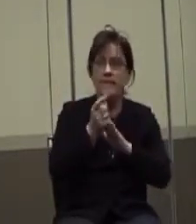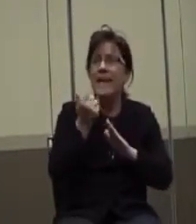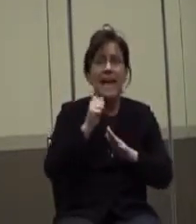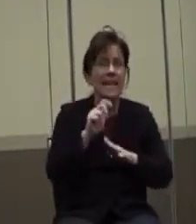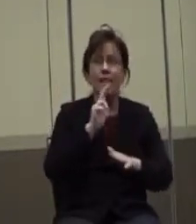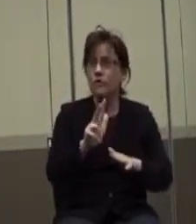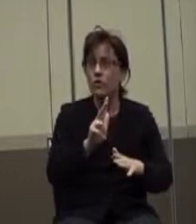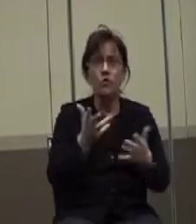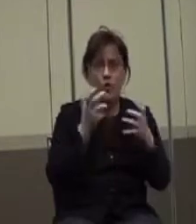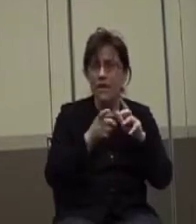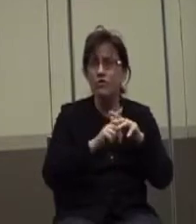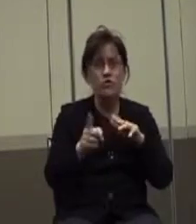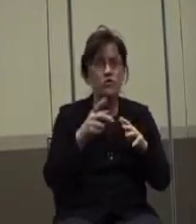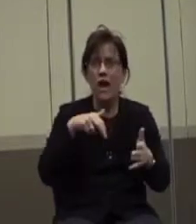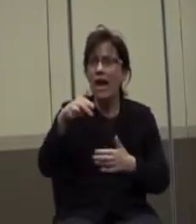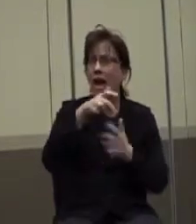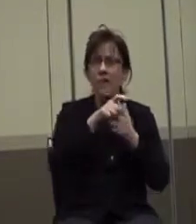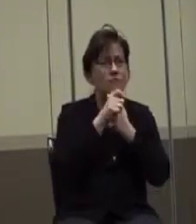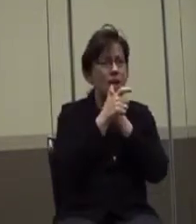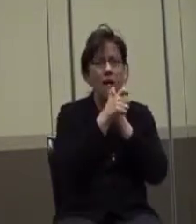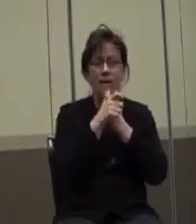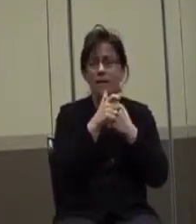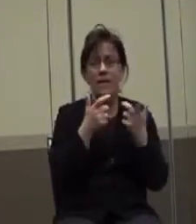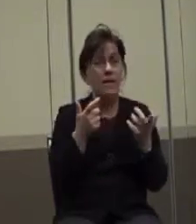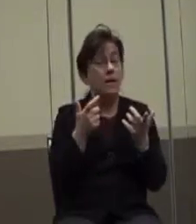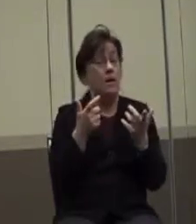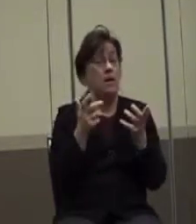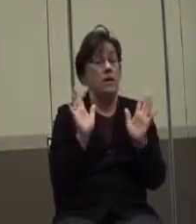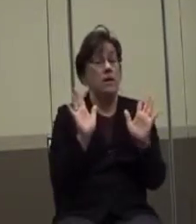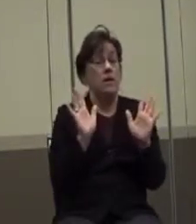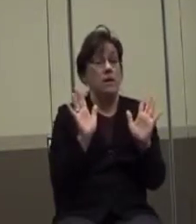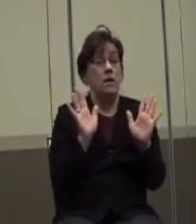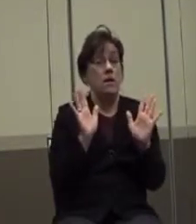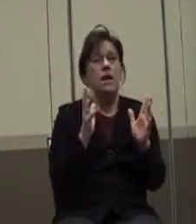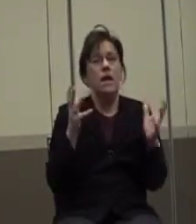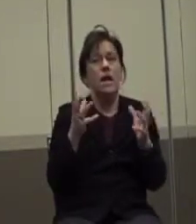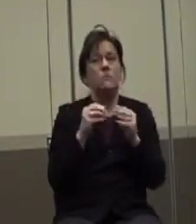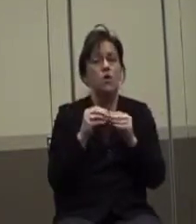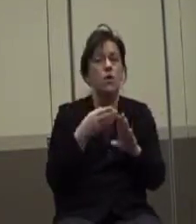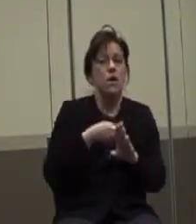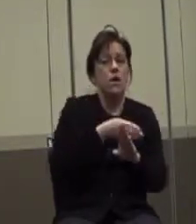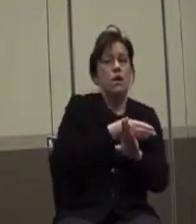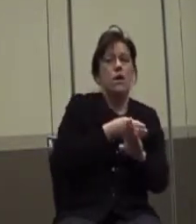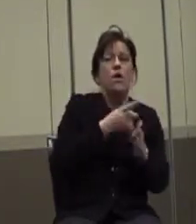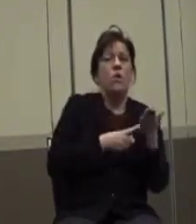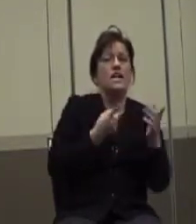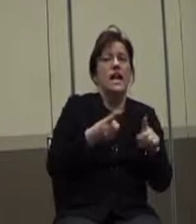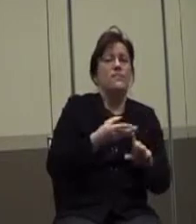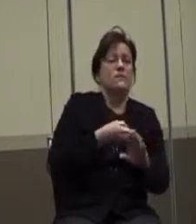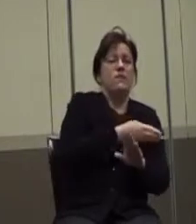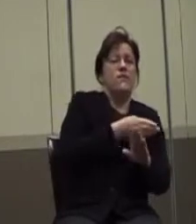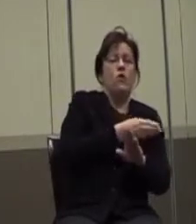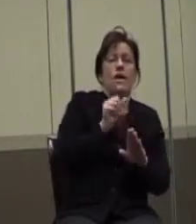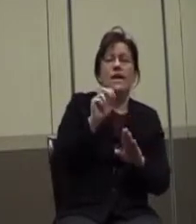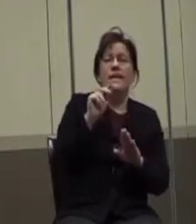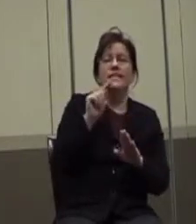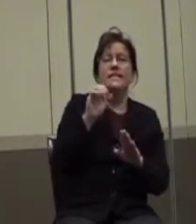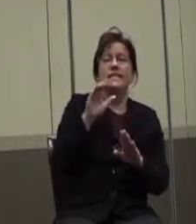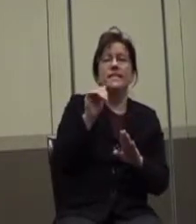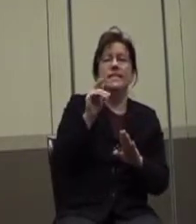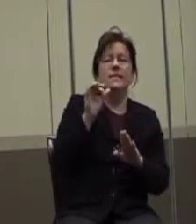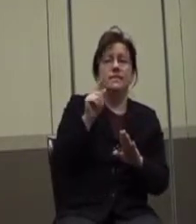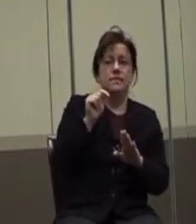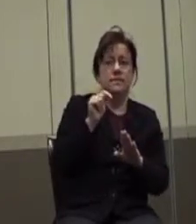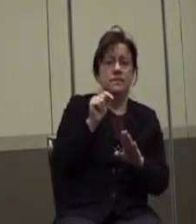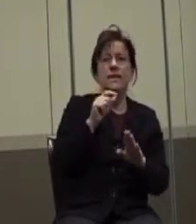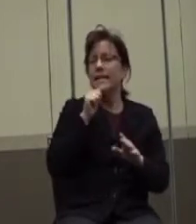run, right? So it's much more antecedent kind of issues, not consequent. You're not going to do a lot of consequent